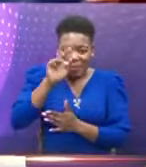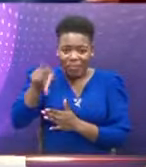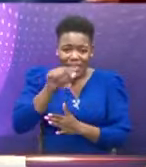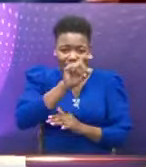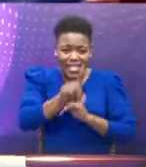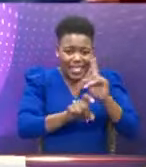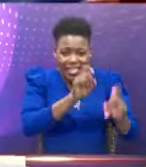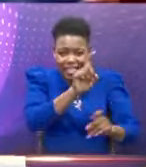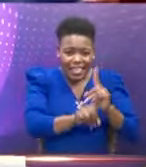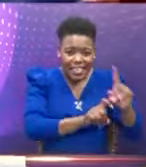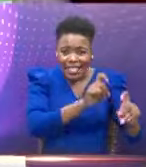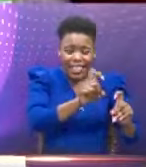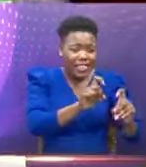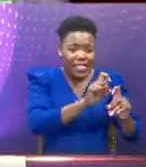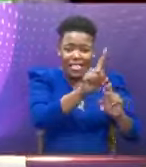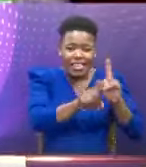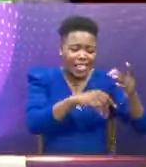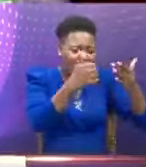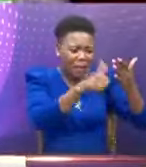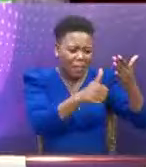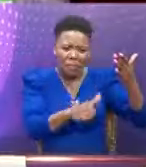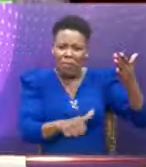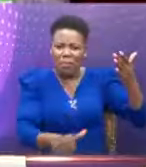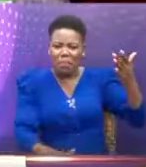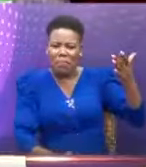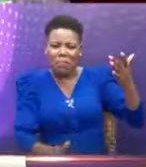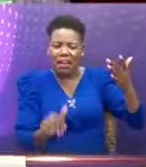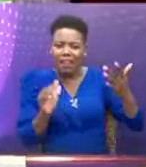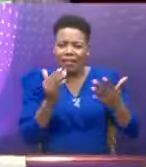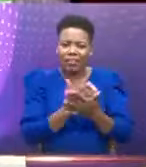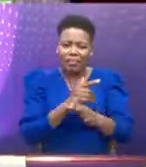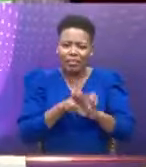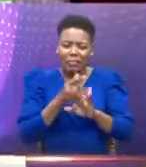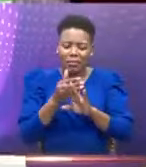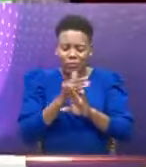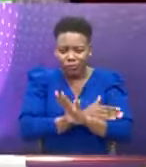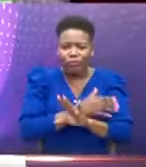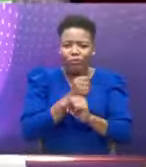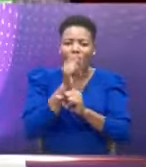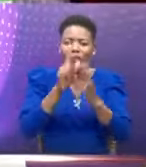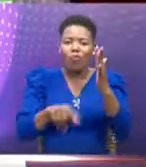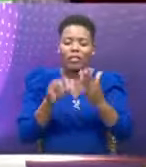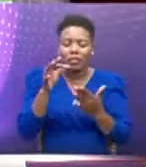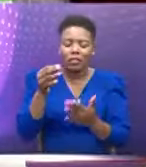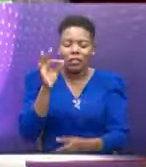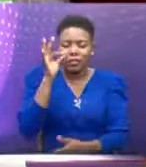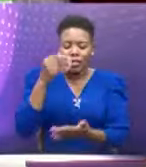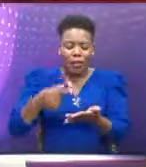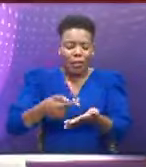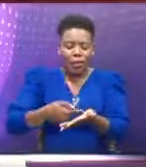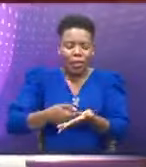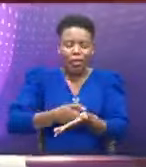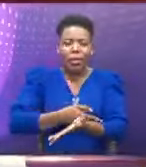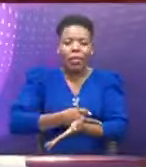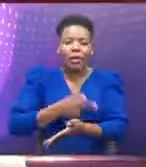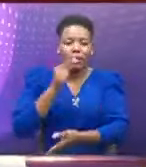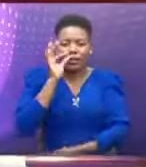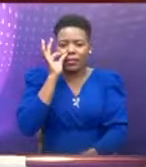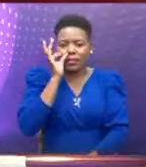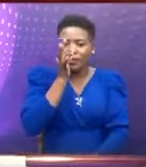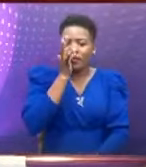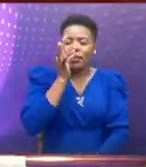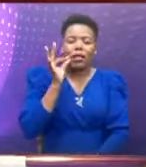mondo ler. Chilo moko magatimo ala moko moko pwodhi. Ainya magiyadhe mameroji, maitude godo. The then